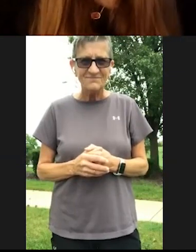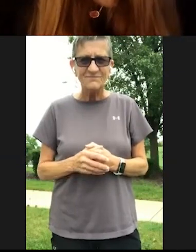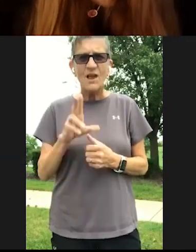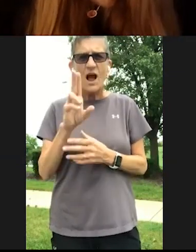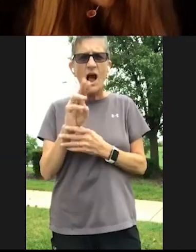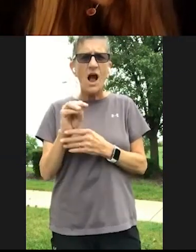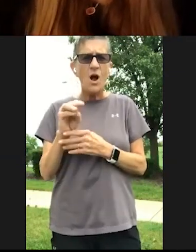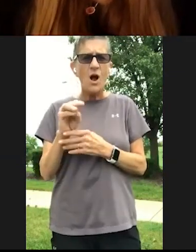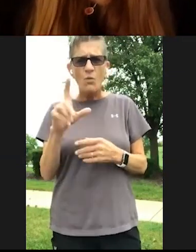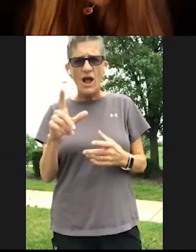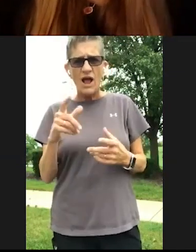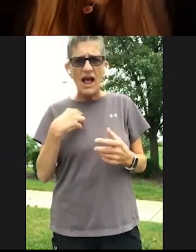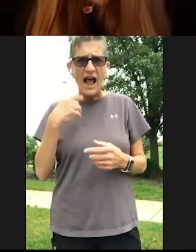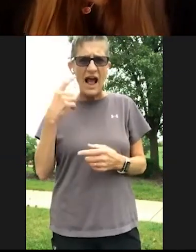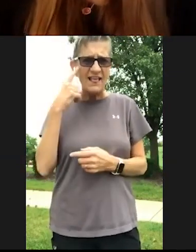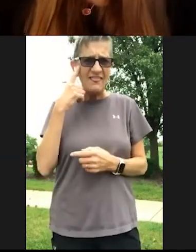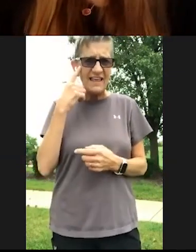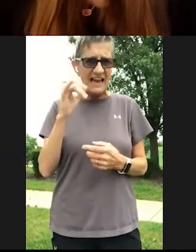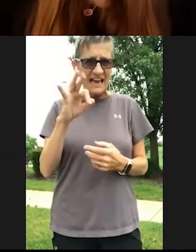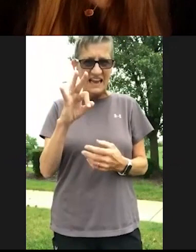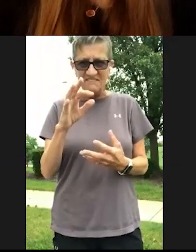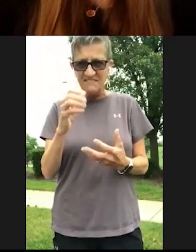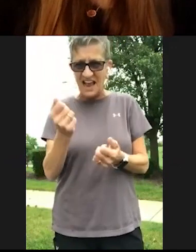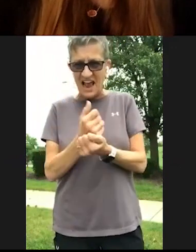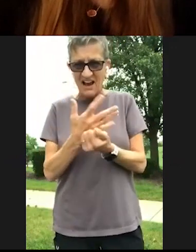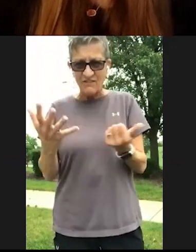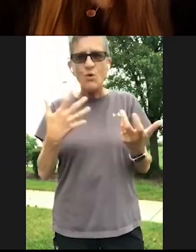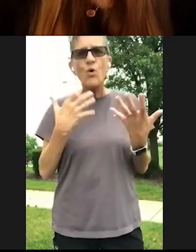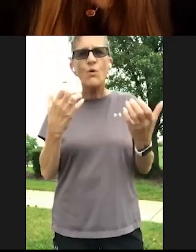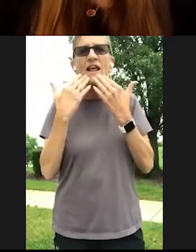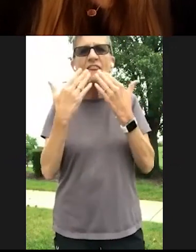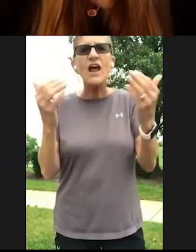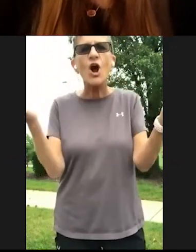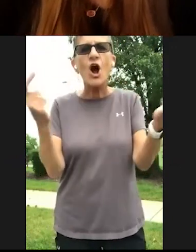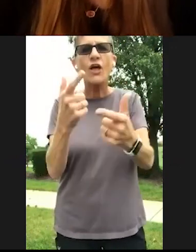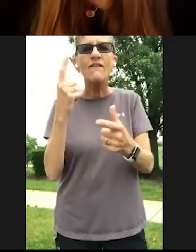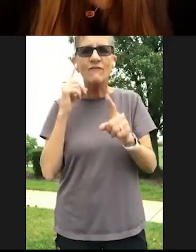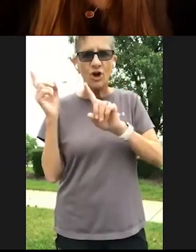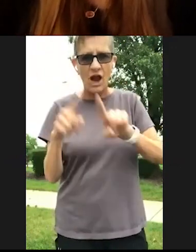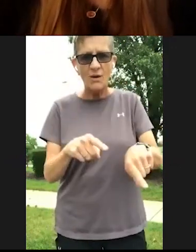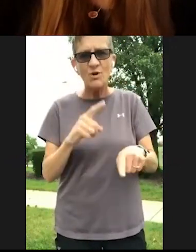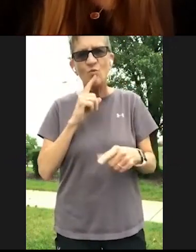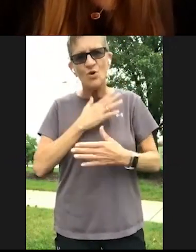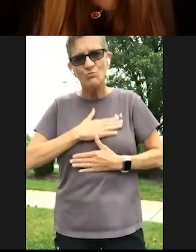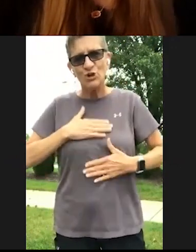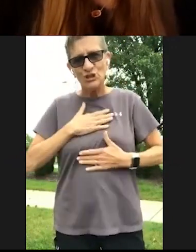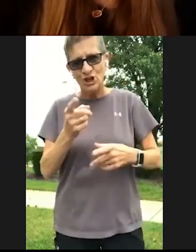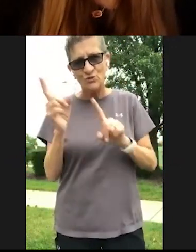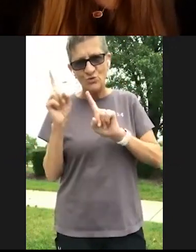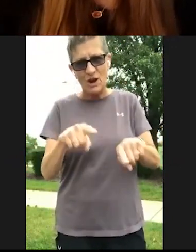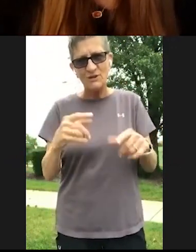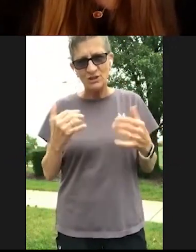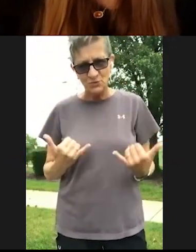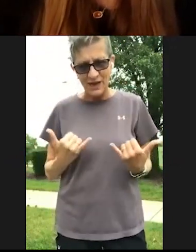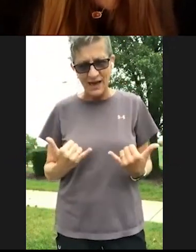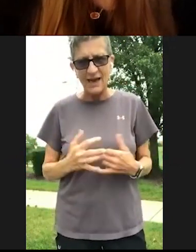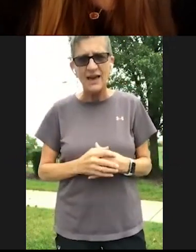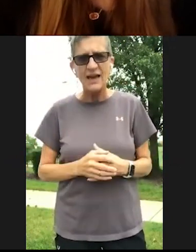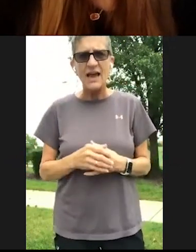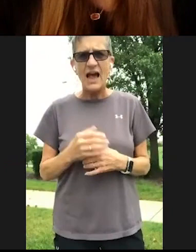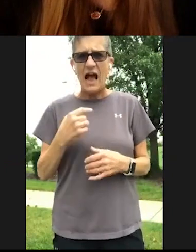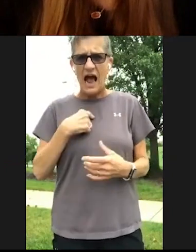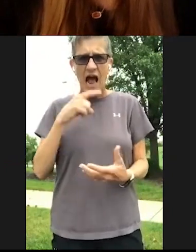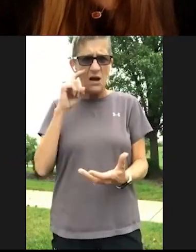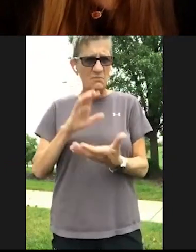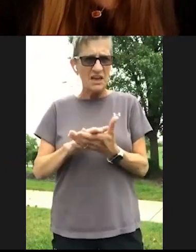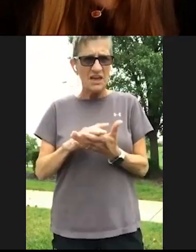Well, I think if that's everything, we just want to thank you all for attending. We really appreciate you all being here today. And I believe we are going